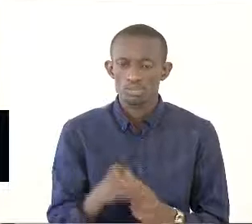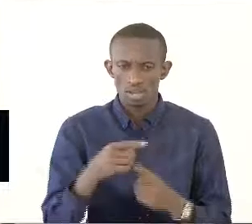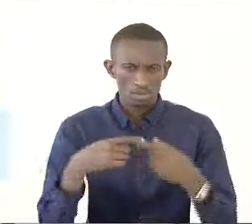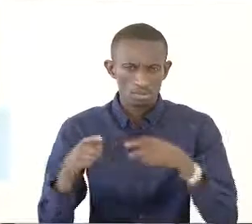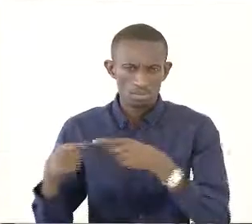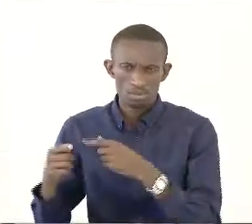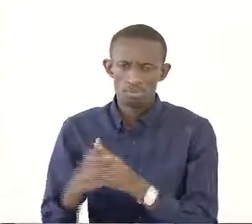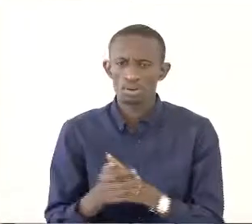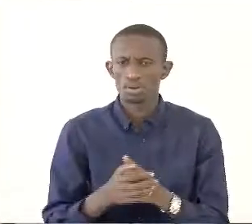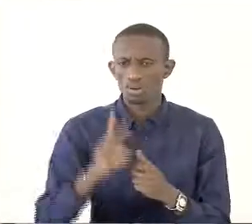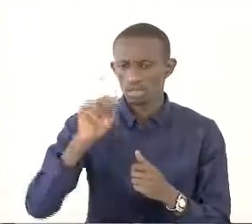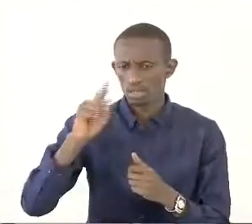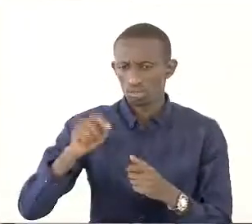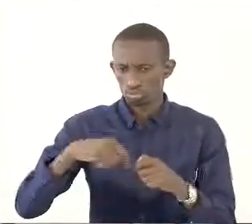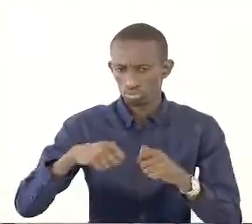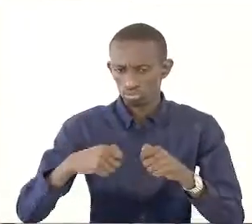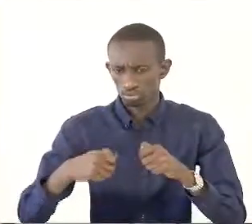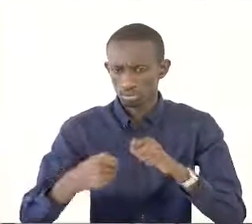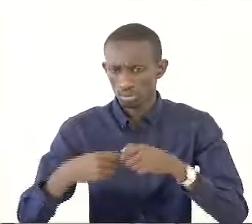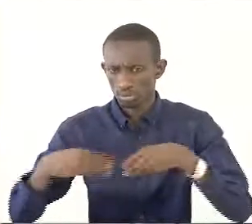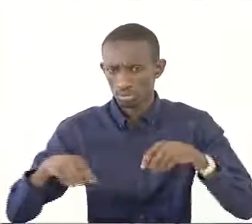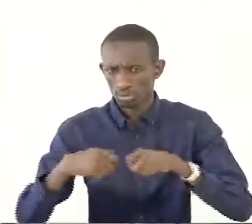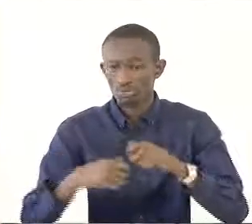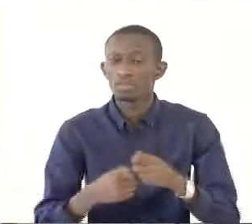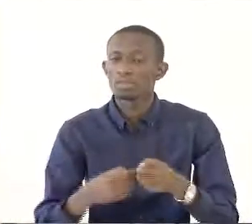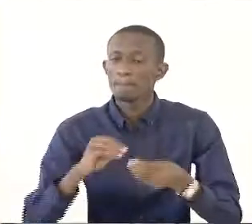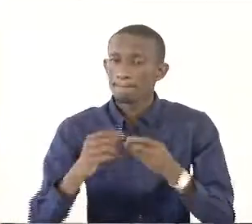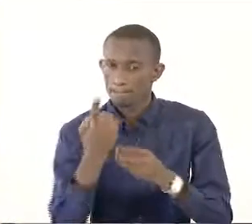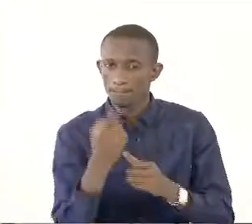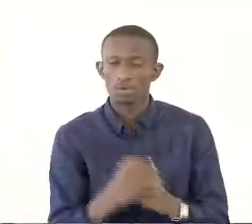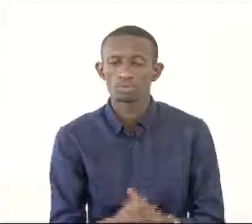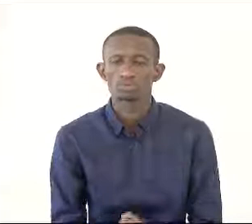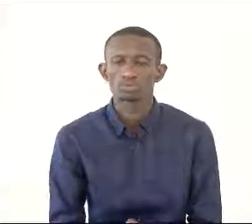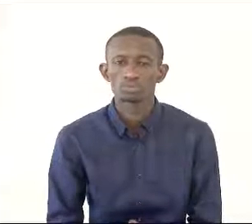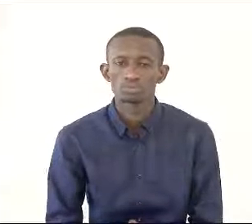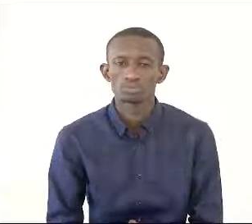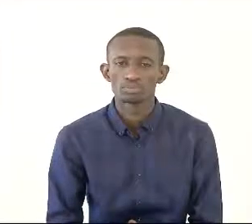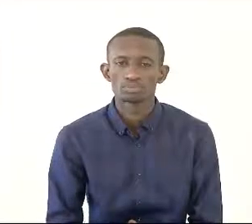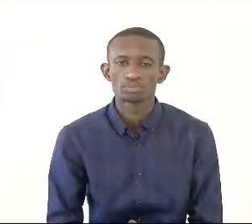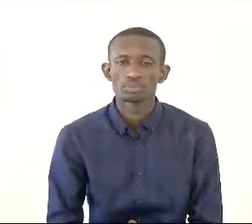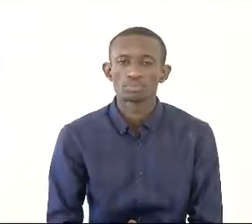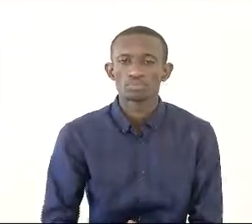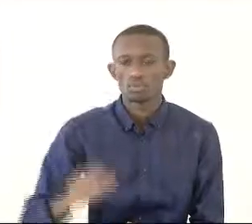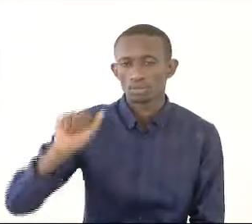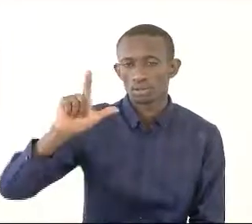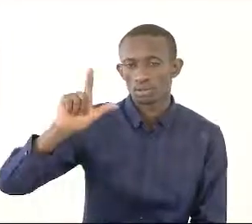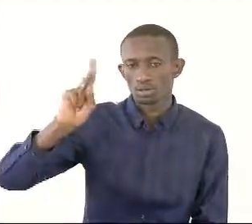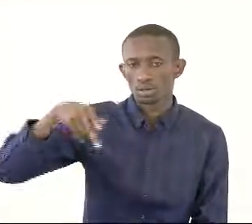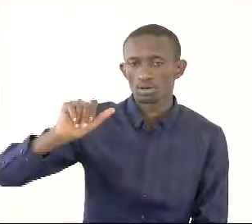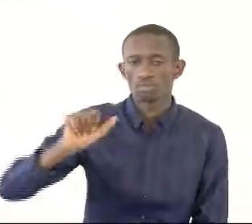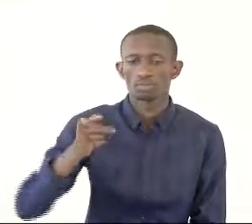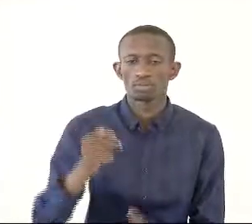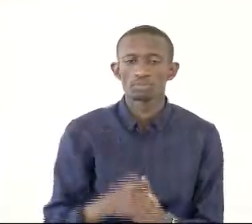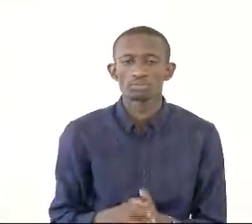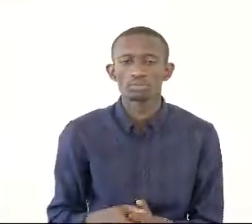them? Okay, so here we have a number one as the alpha particle. They are